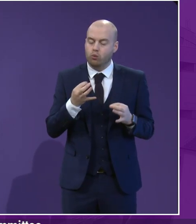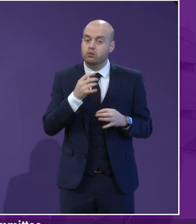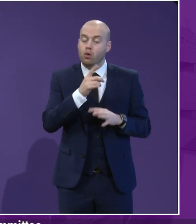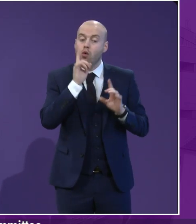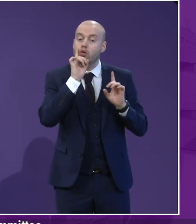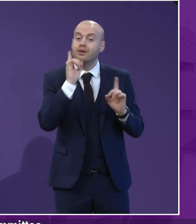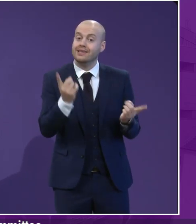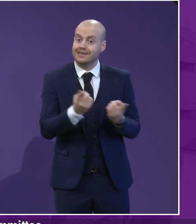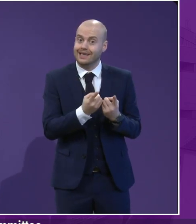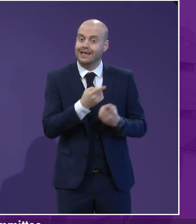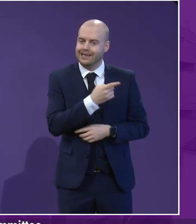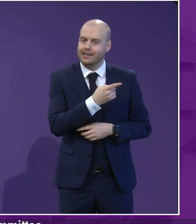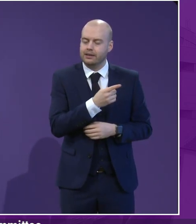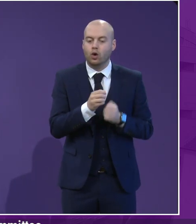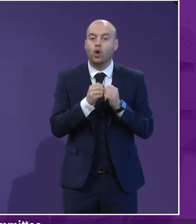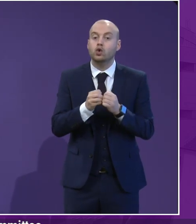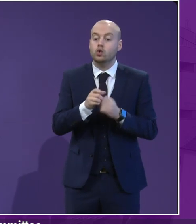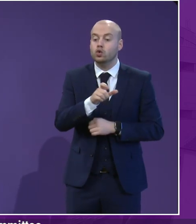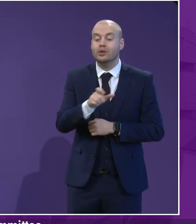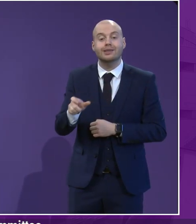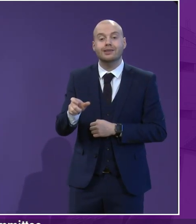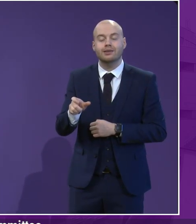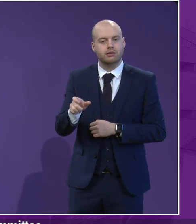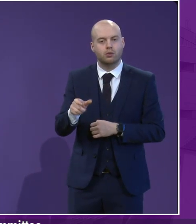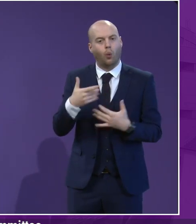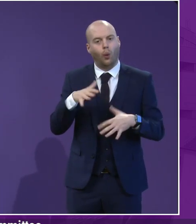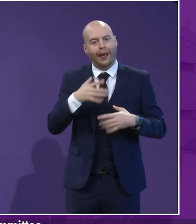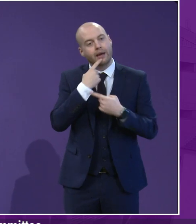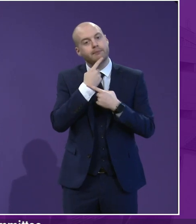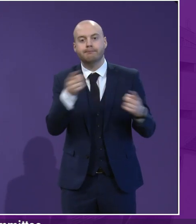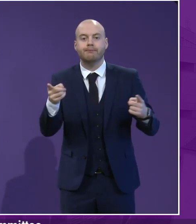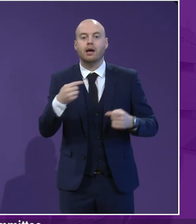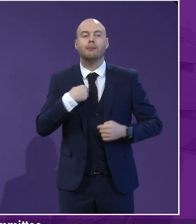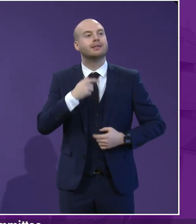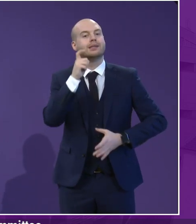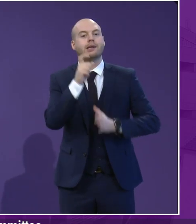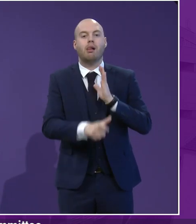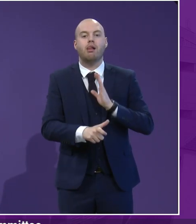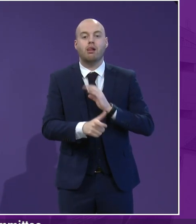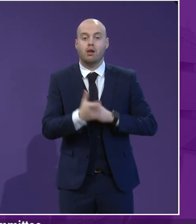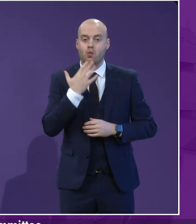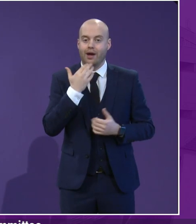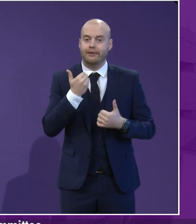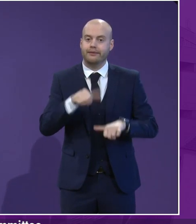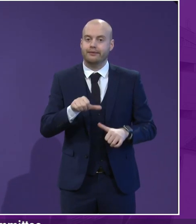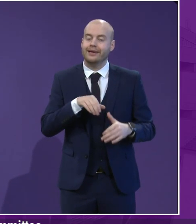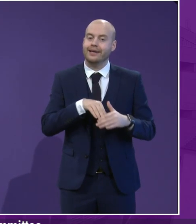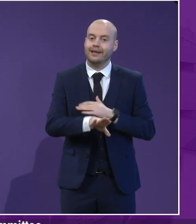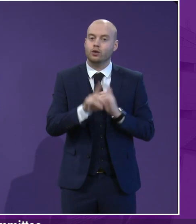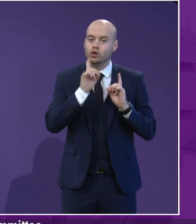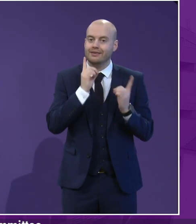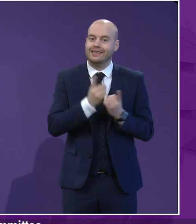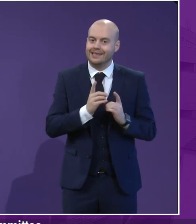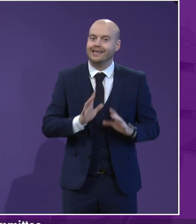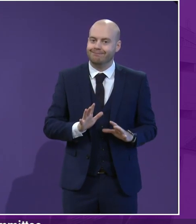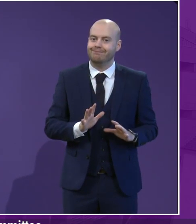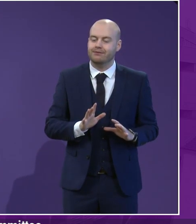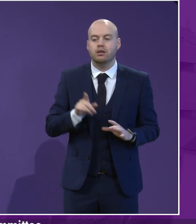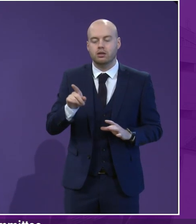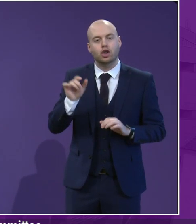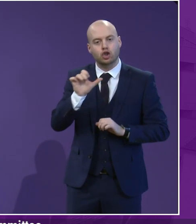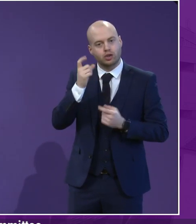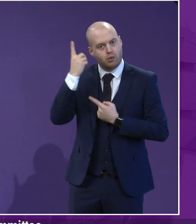just given your experience at St Andrews. There was two things about admissions. One is that